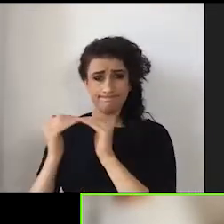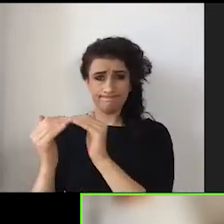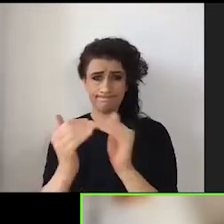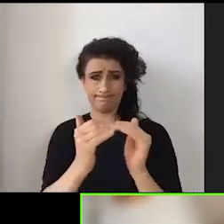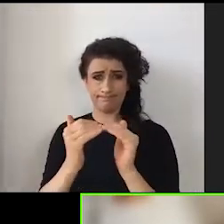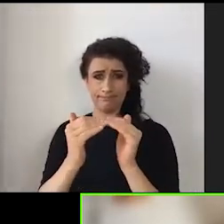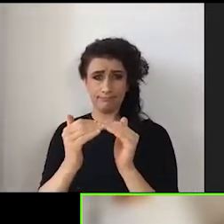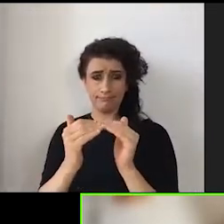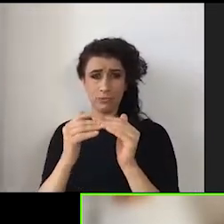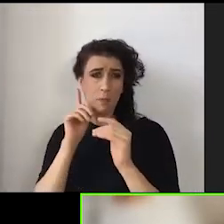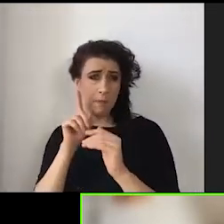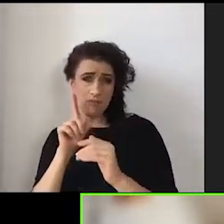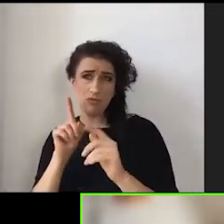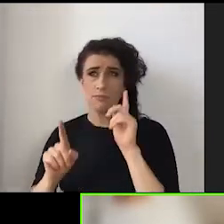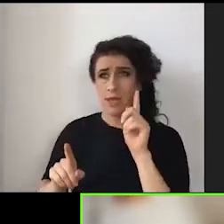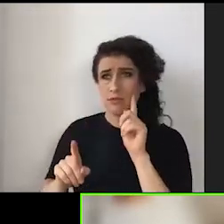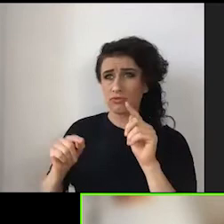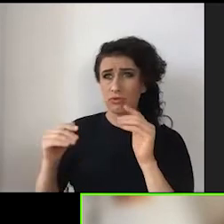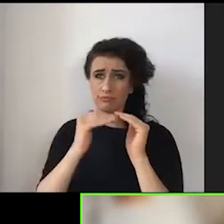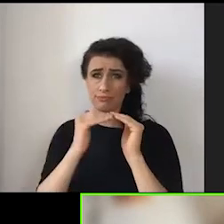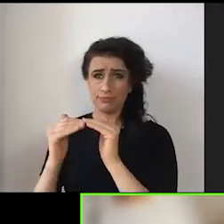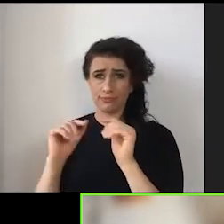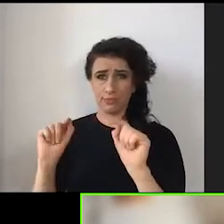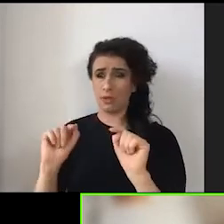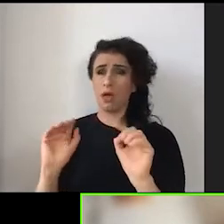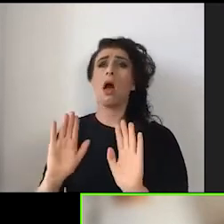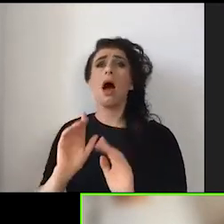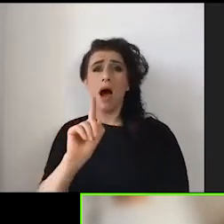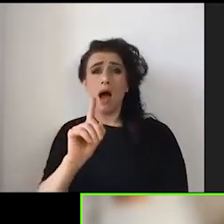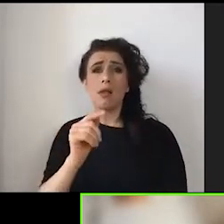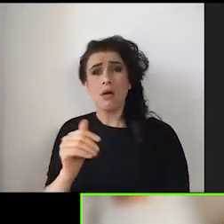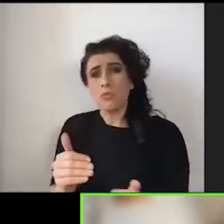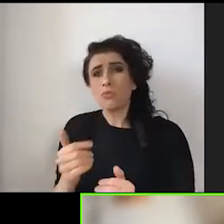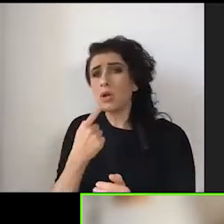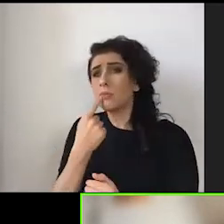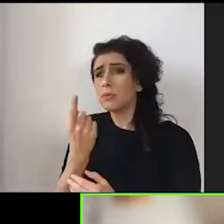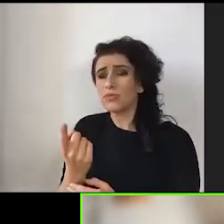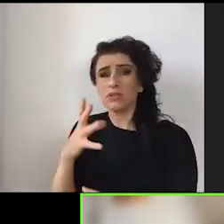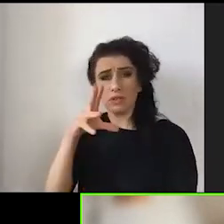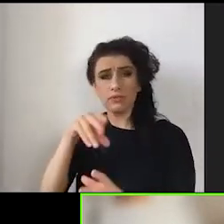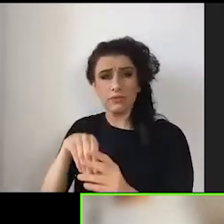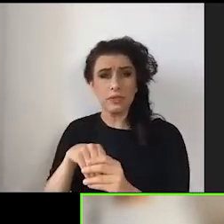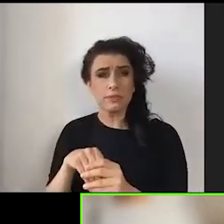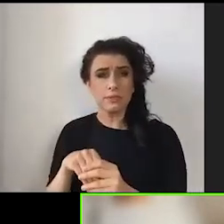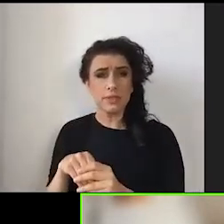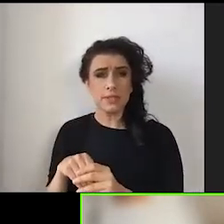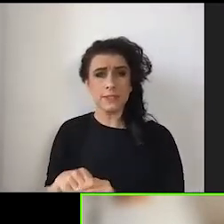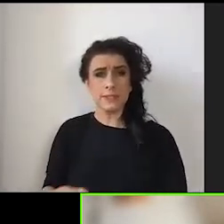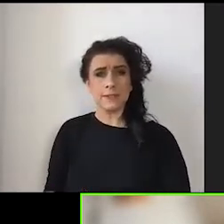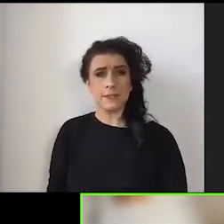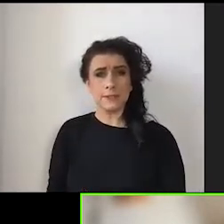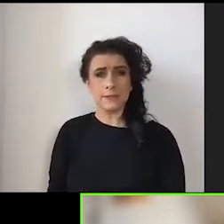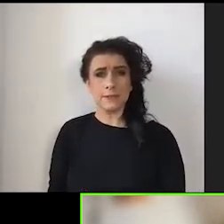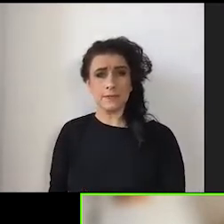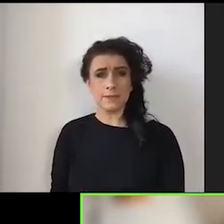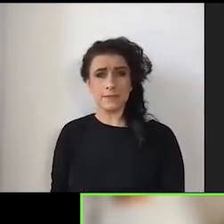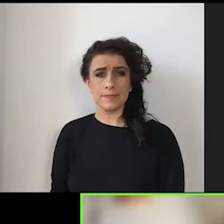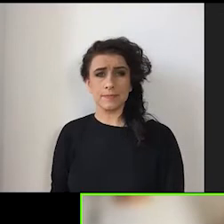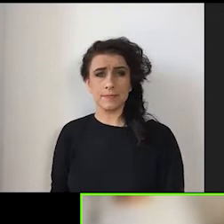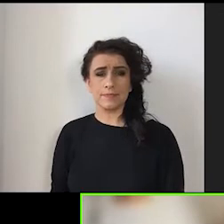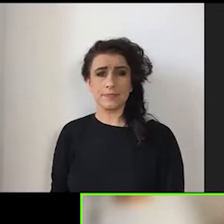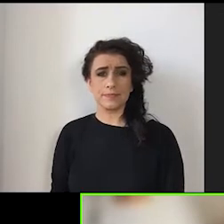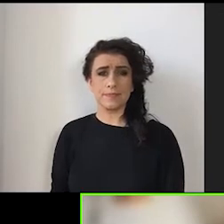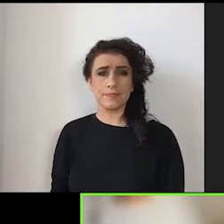departing from violence prevention and domestic violence prevention. We work on bullying in schools. We work